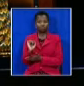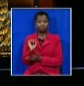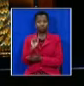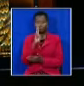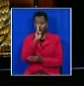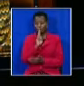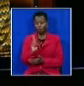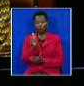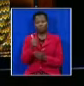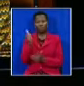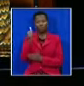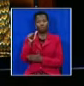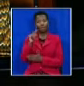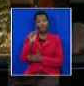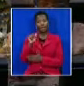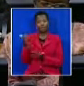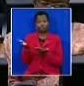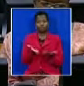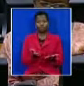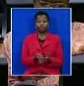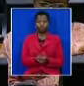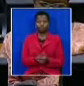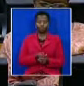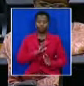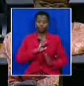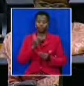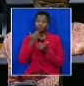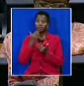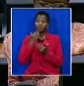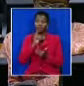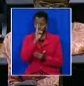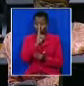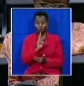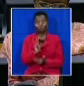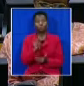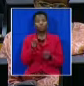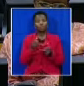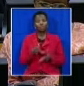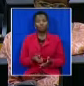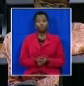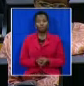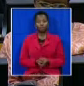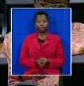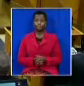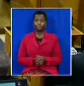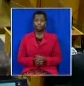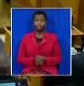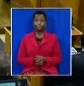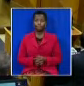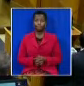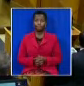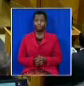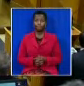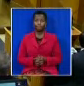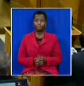curbed by and large. I think what is important here was also to create an act, if not a bill now that has been